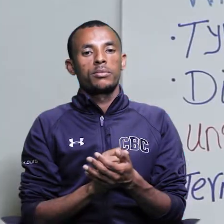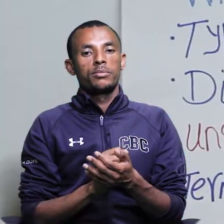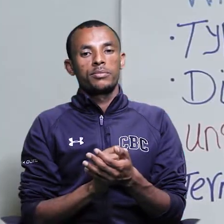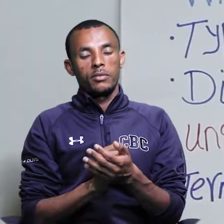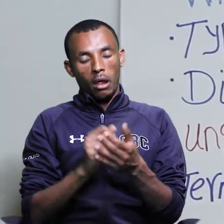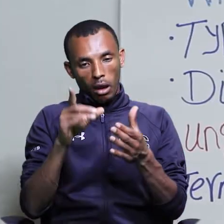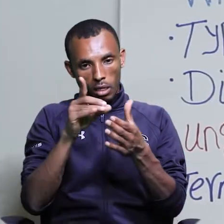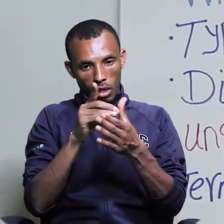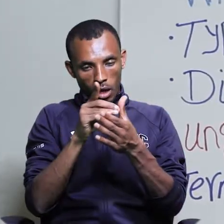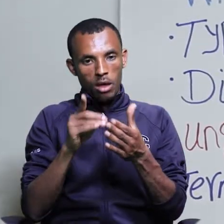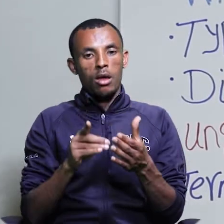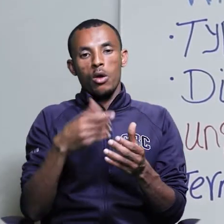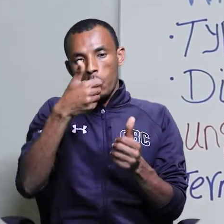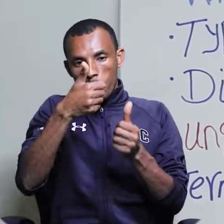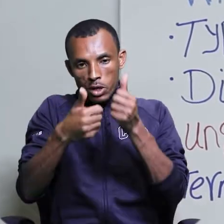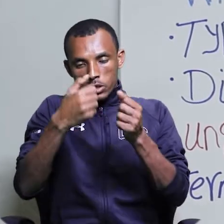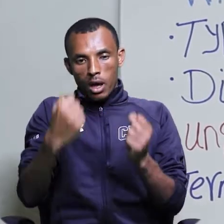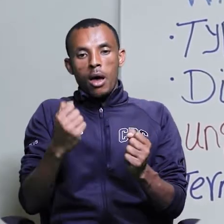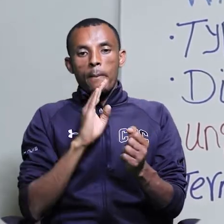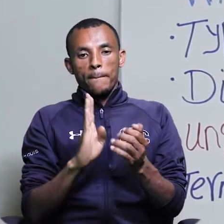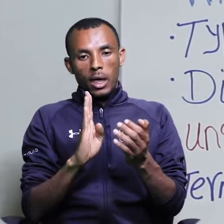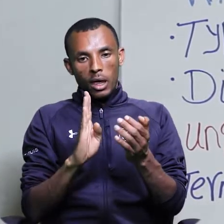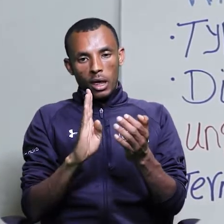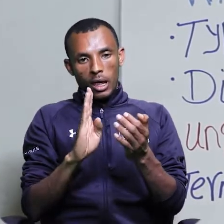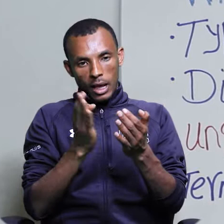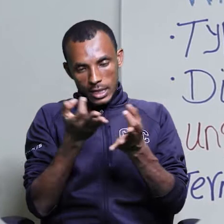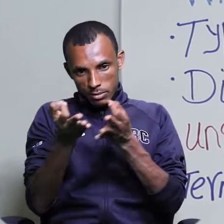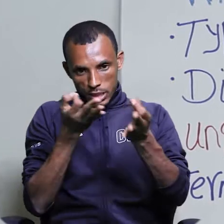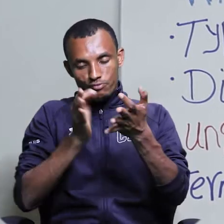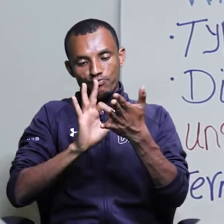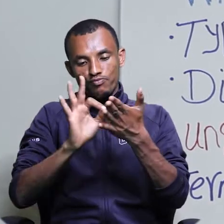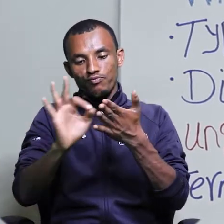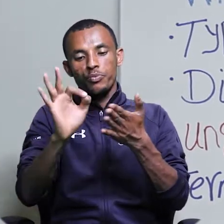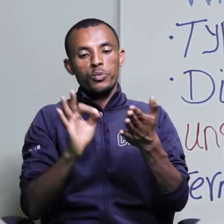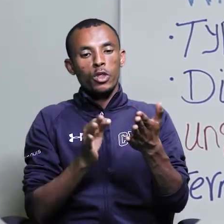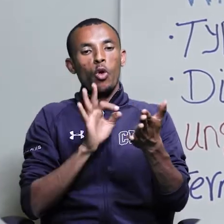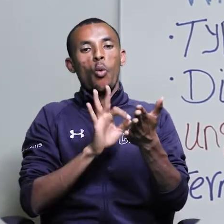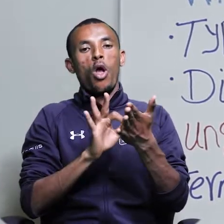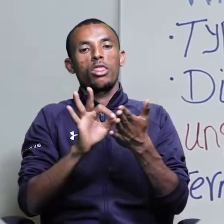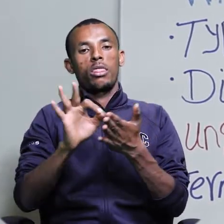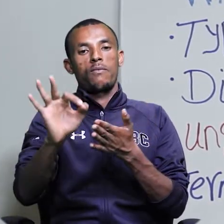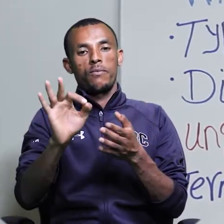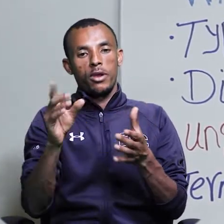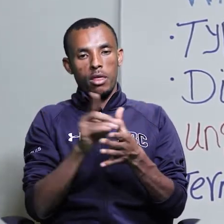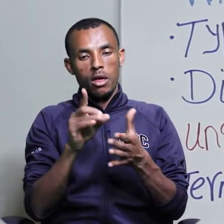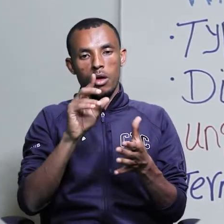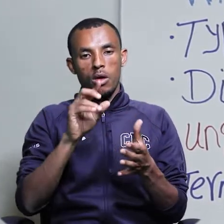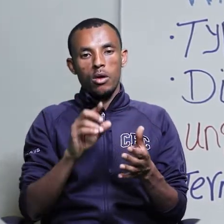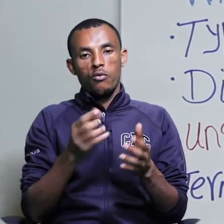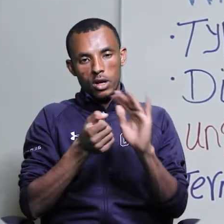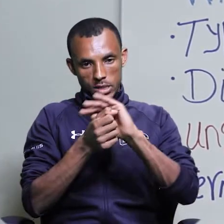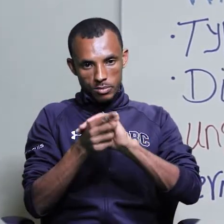A data which can be expressed numerically, we call it that quantitative data. For